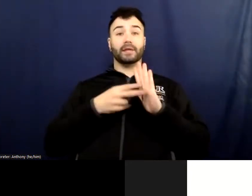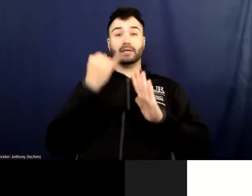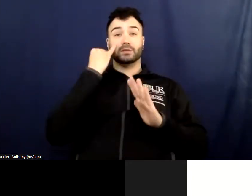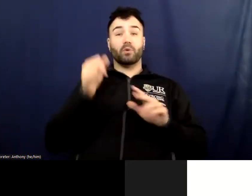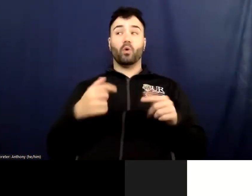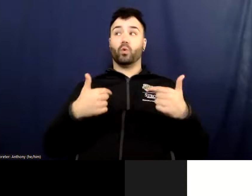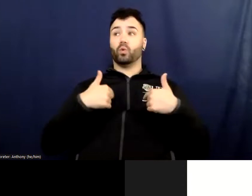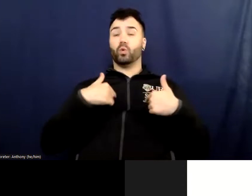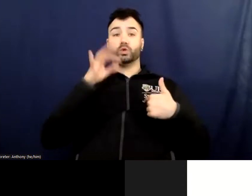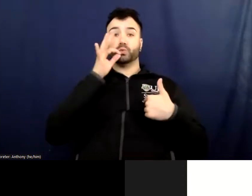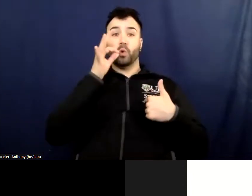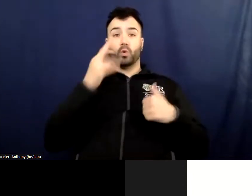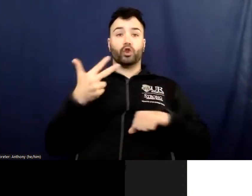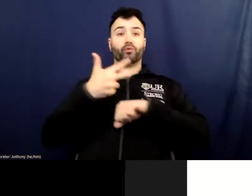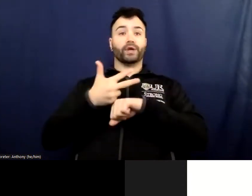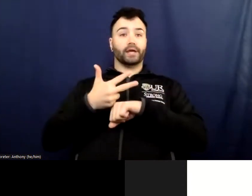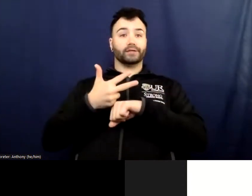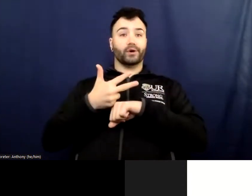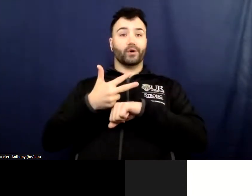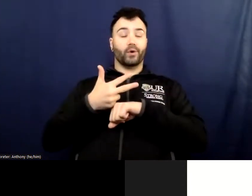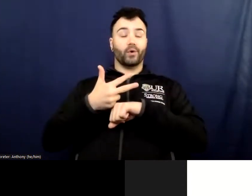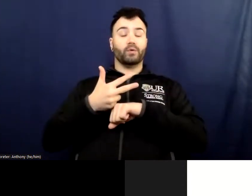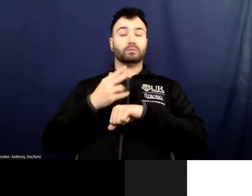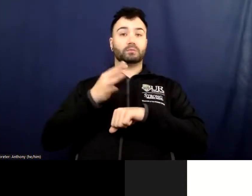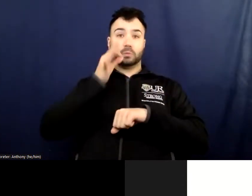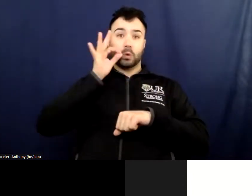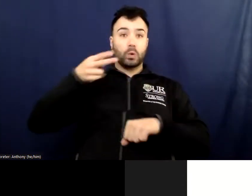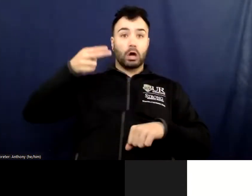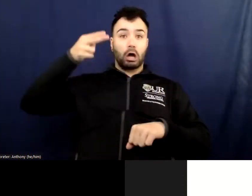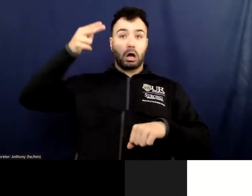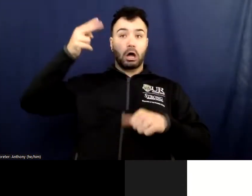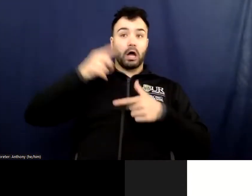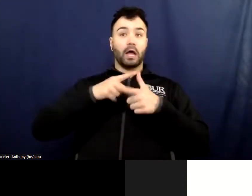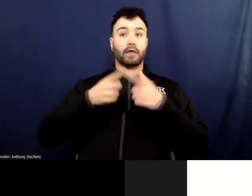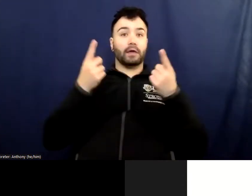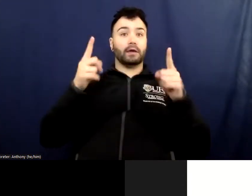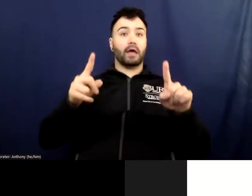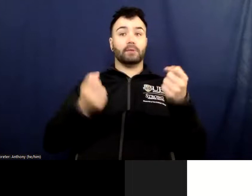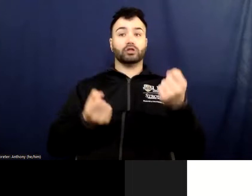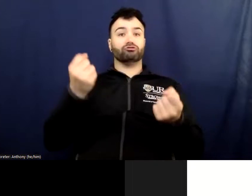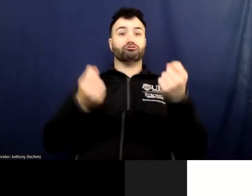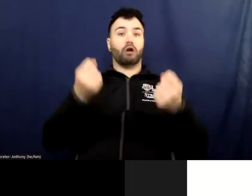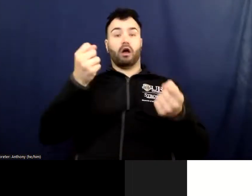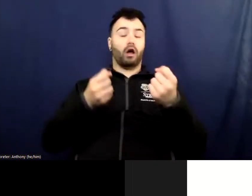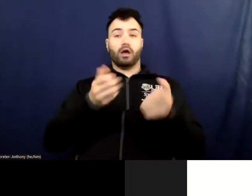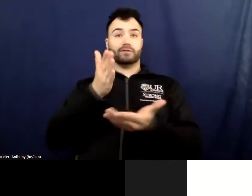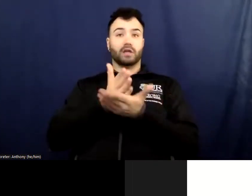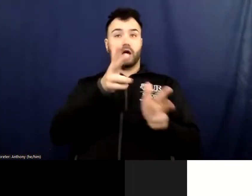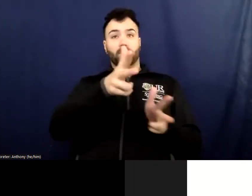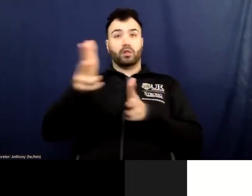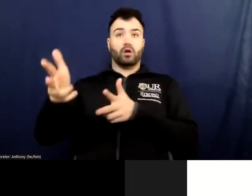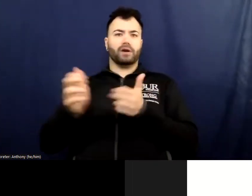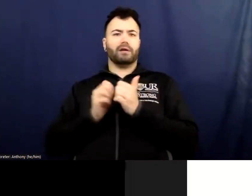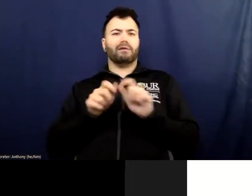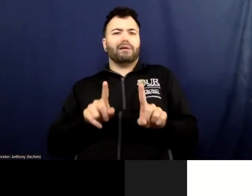high 3 days ago and might drive a car and get stopped. And the other part is, how do you test for somebody? And we have